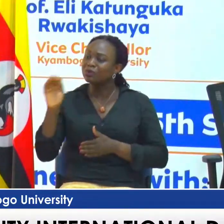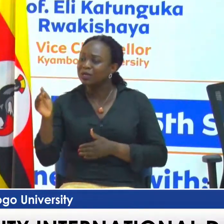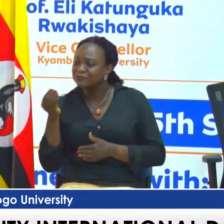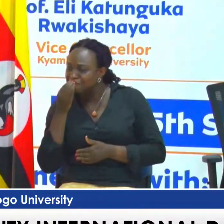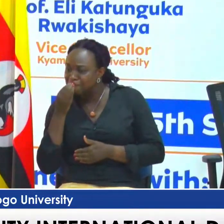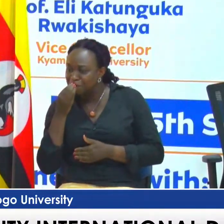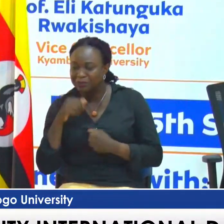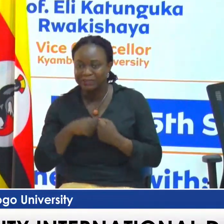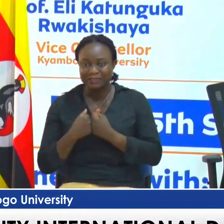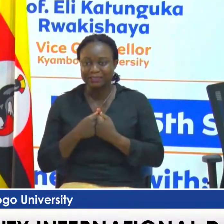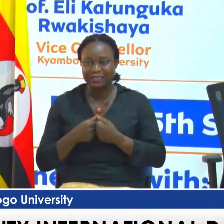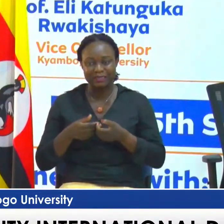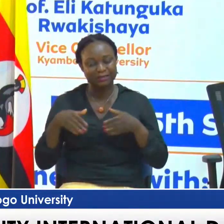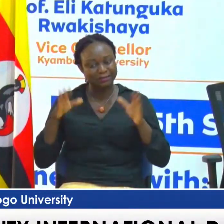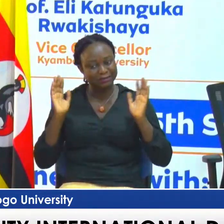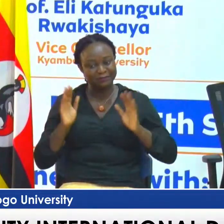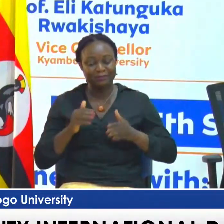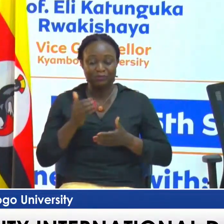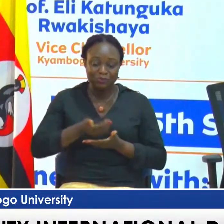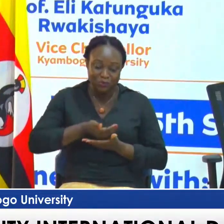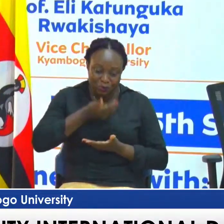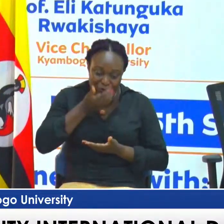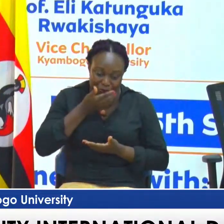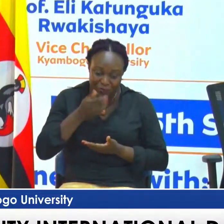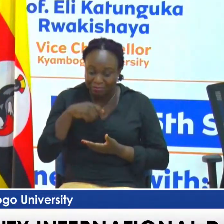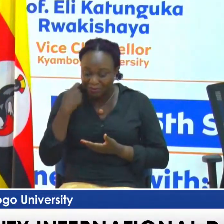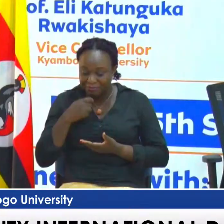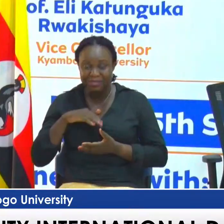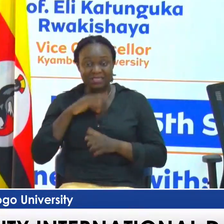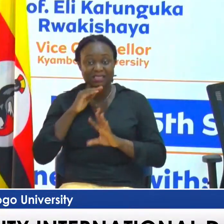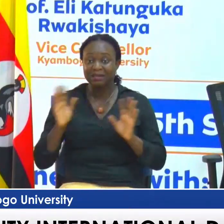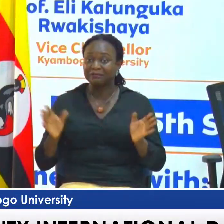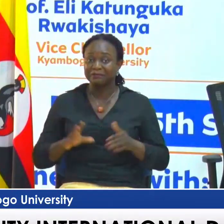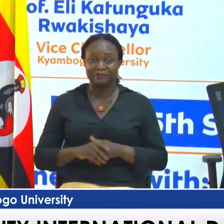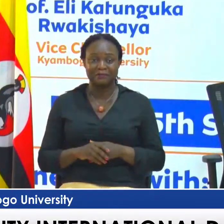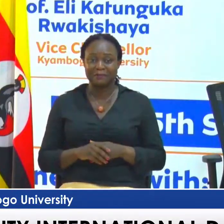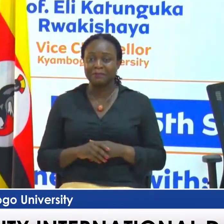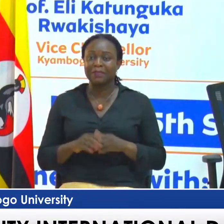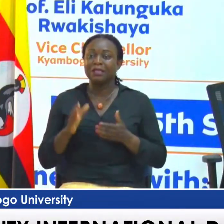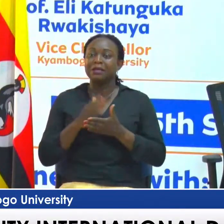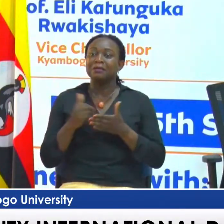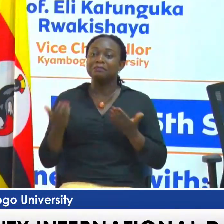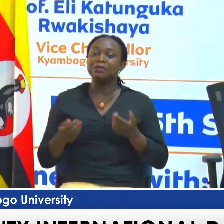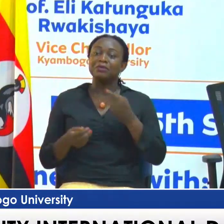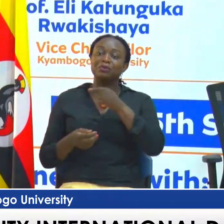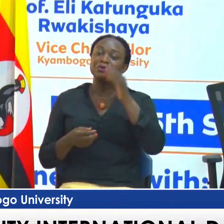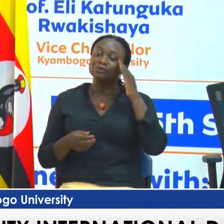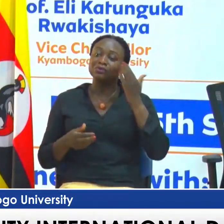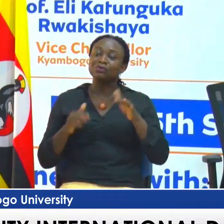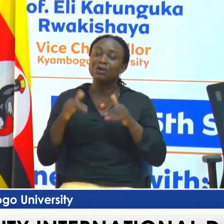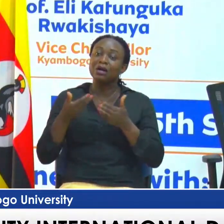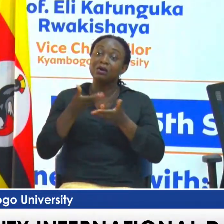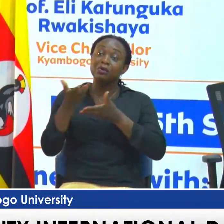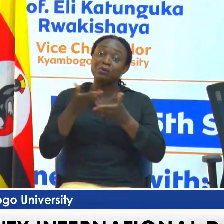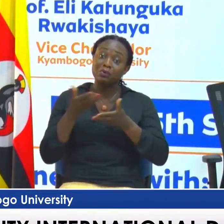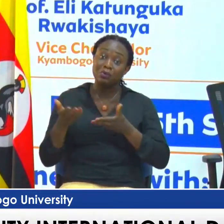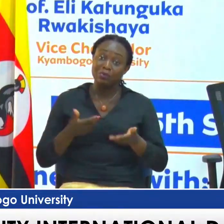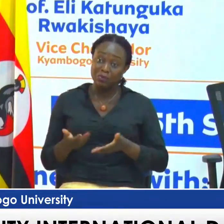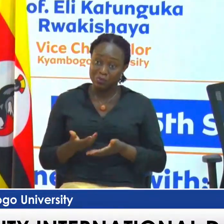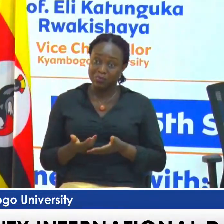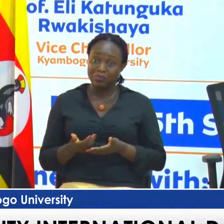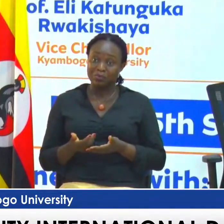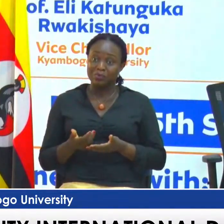another problem. So I just drank my soup and some meat, and that was it. And because I did not know how to negotiate, so I got the 20,000